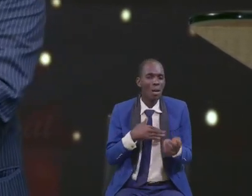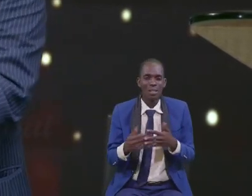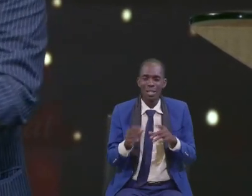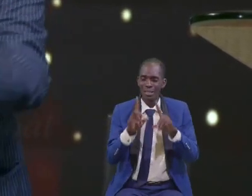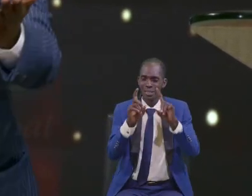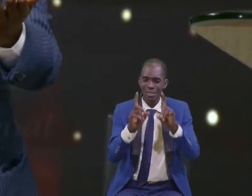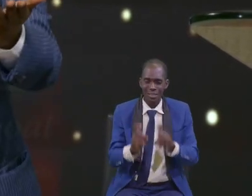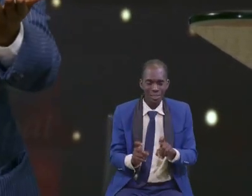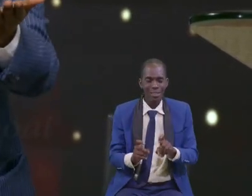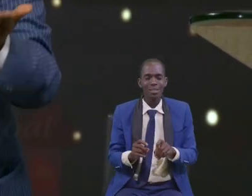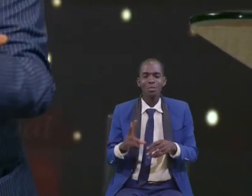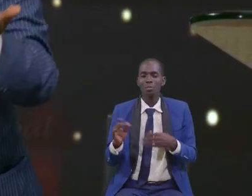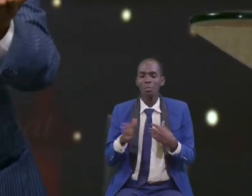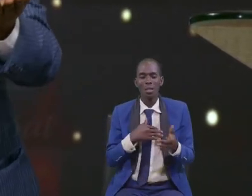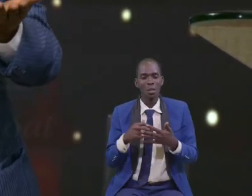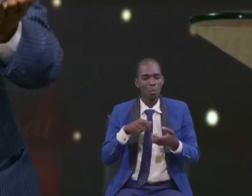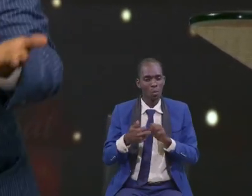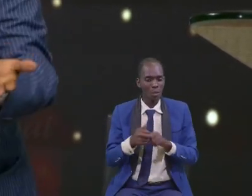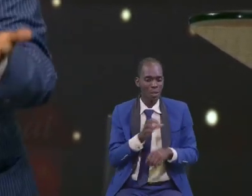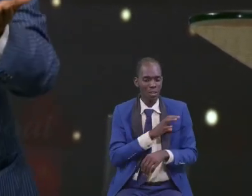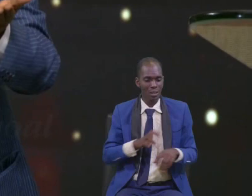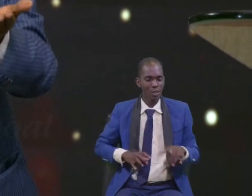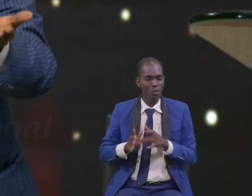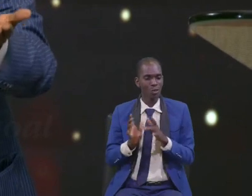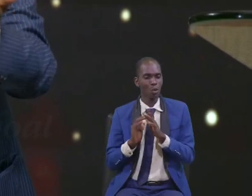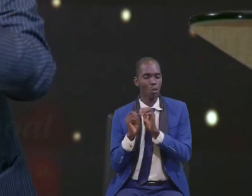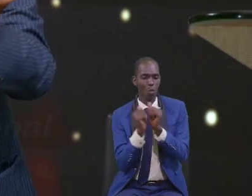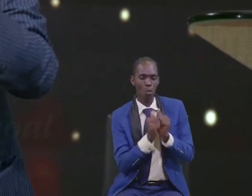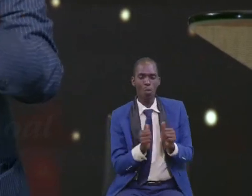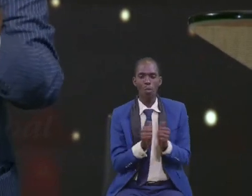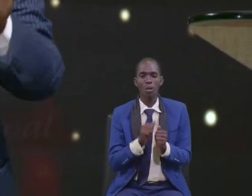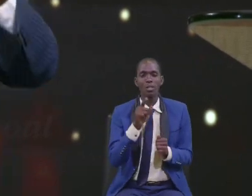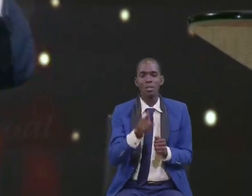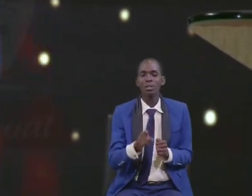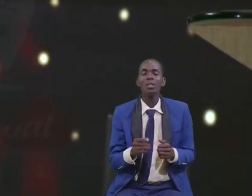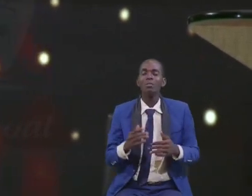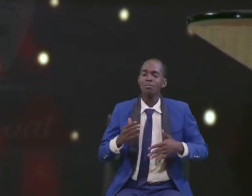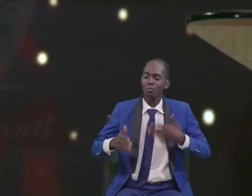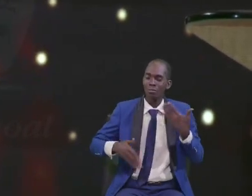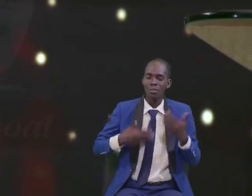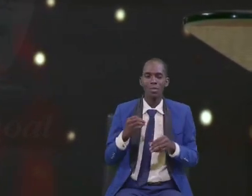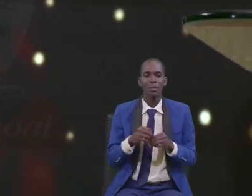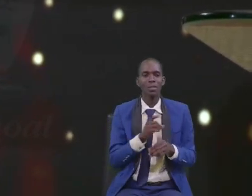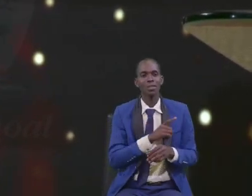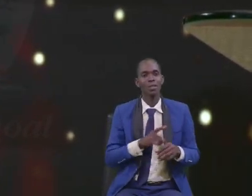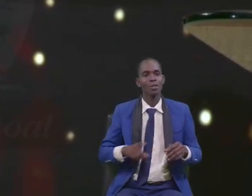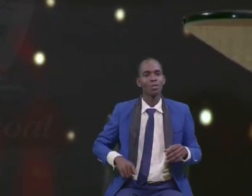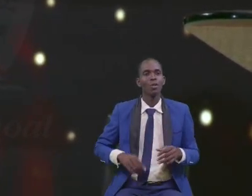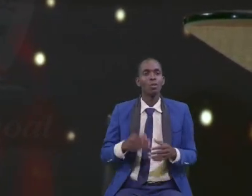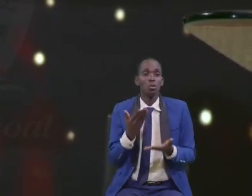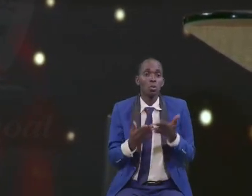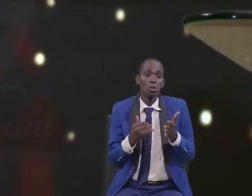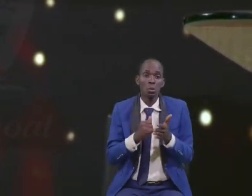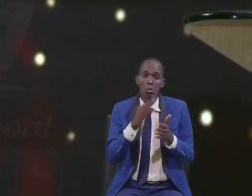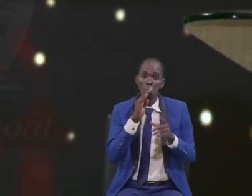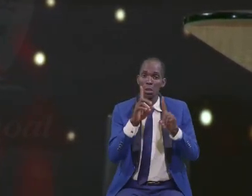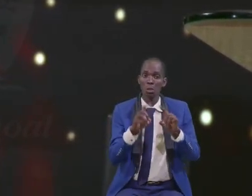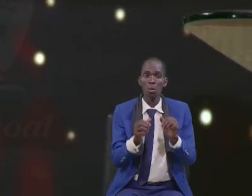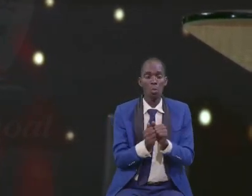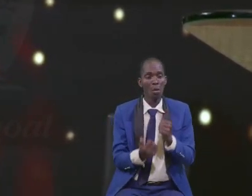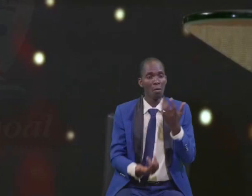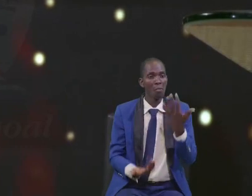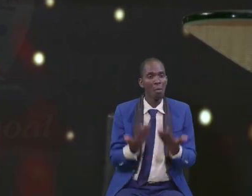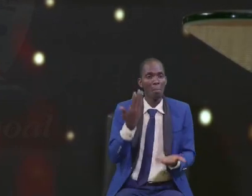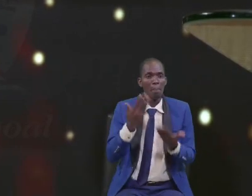can rejoice in the Lord. It says it might be found unto praise and honor and